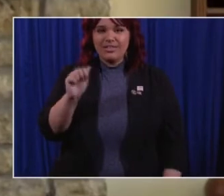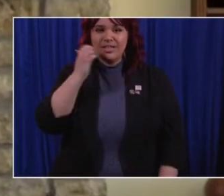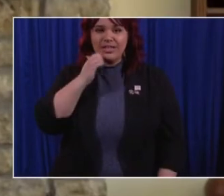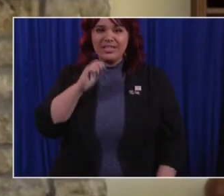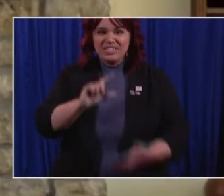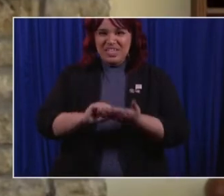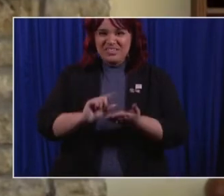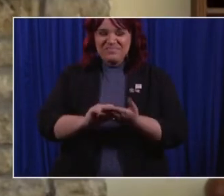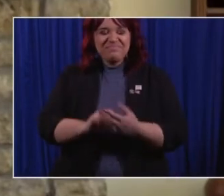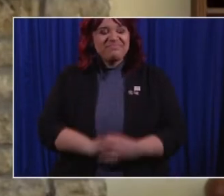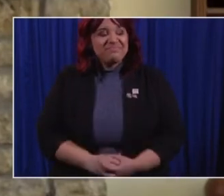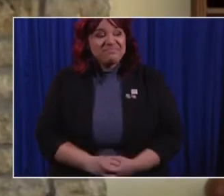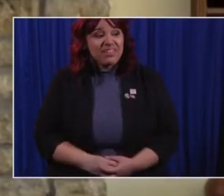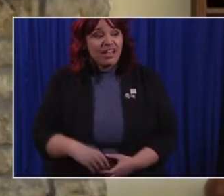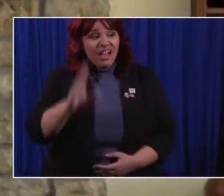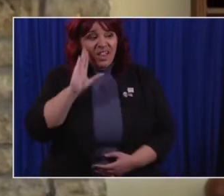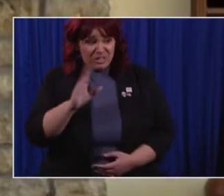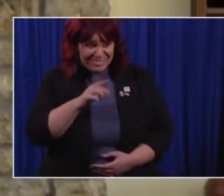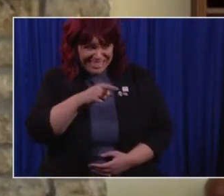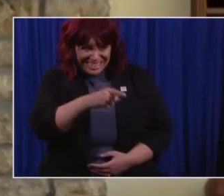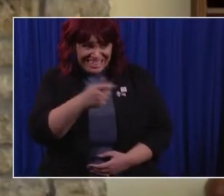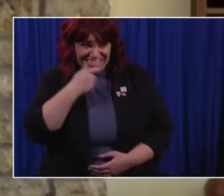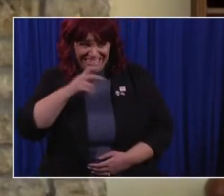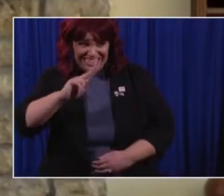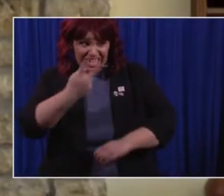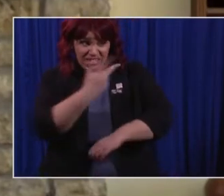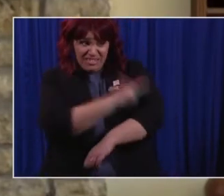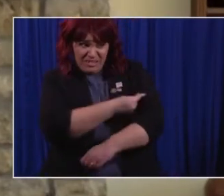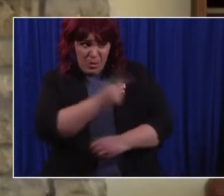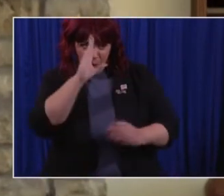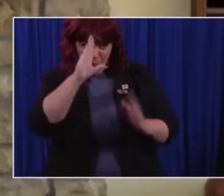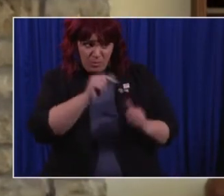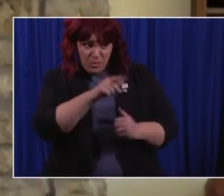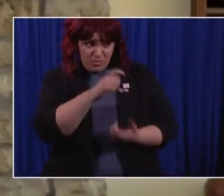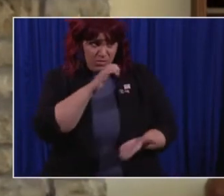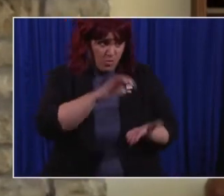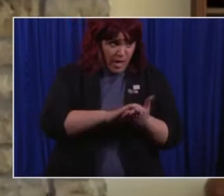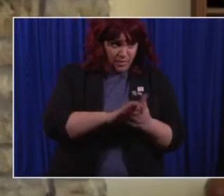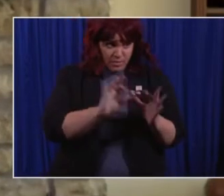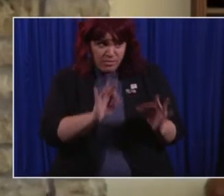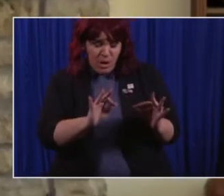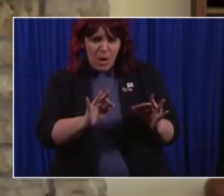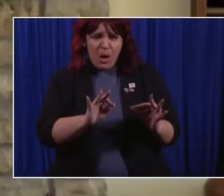Lady did okay after getting your second vaccine dose. Yeah, we did well. No